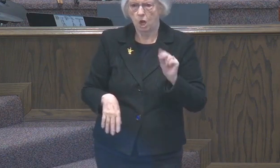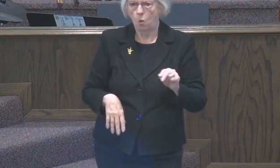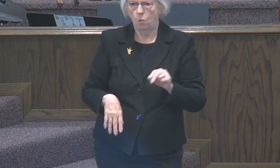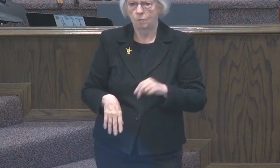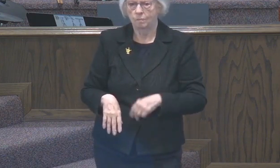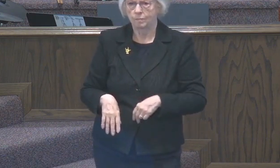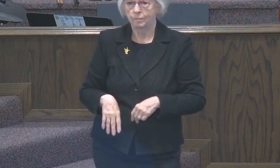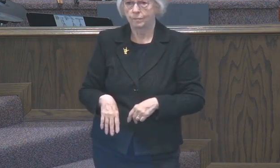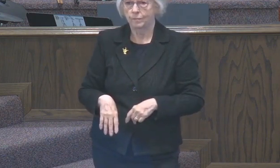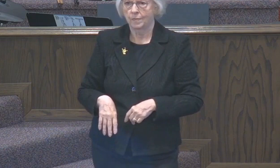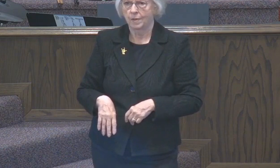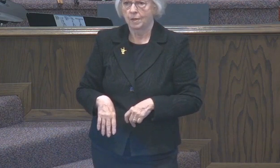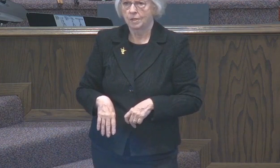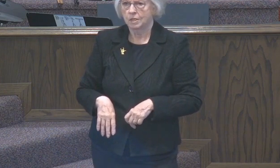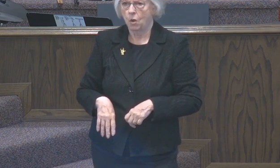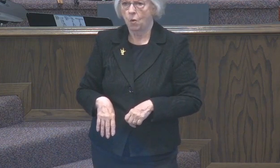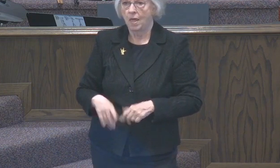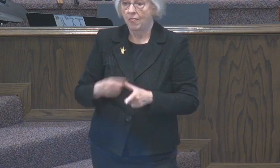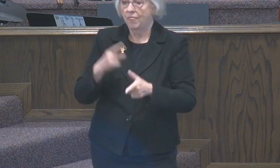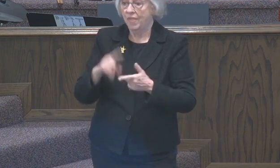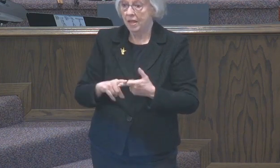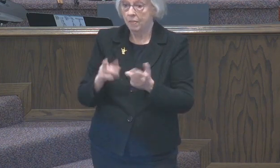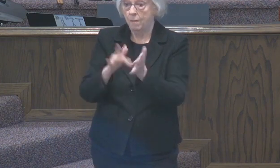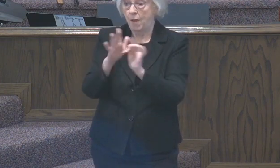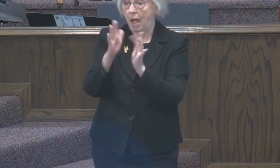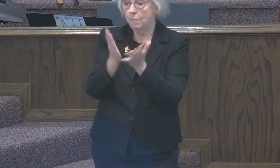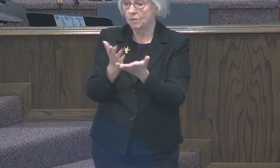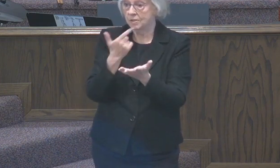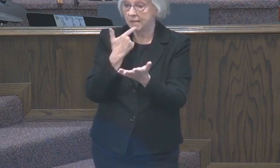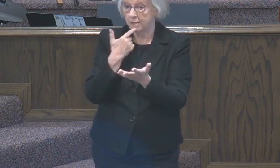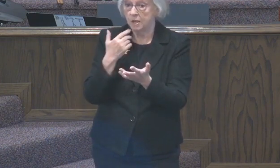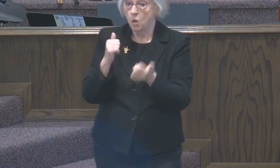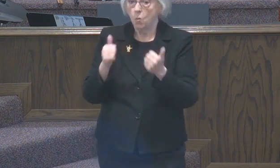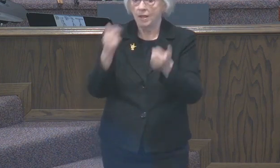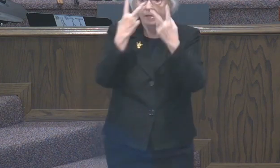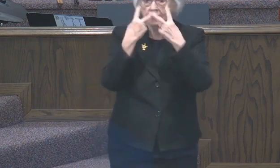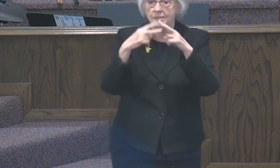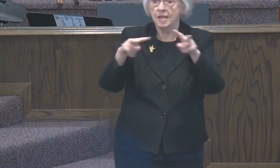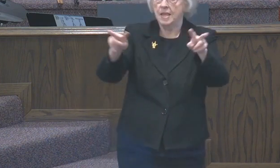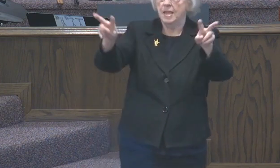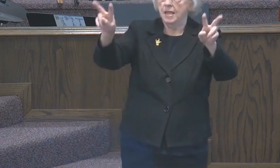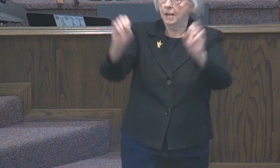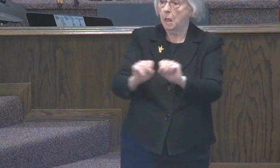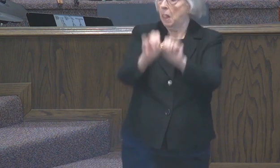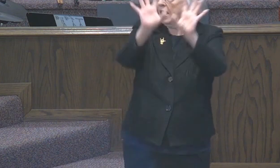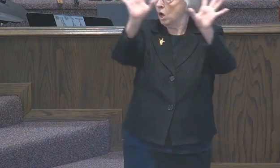unwilling to hear and listen to and respond to the gospel.